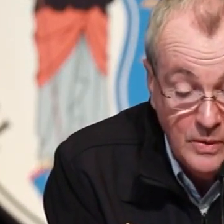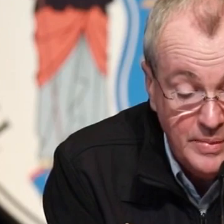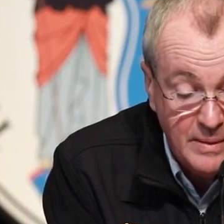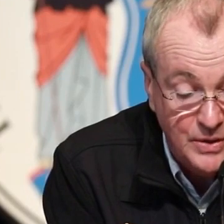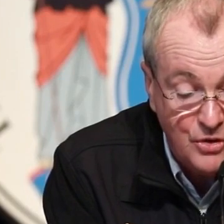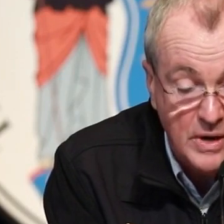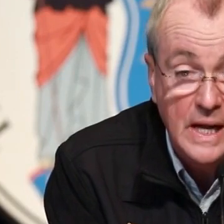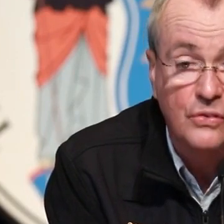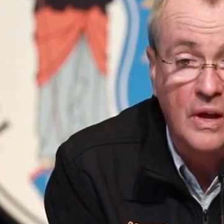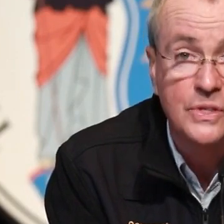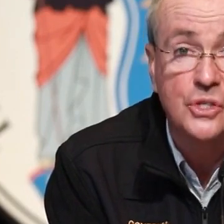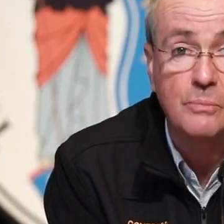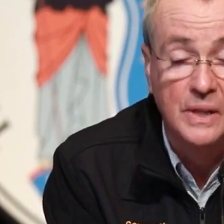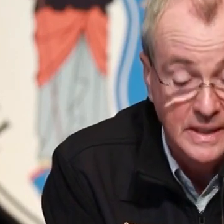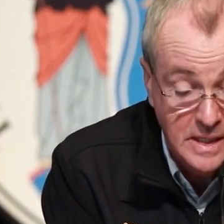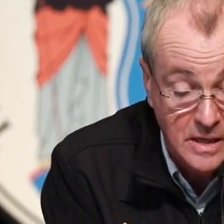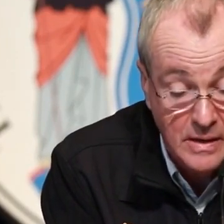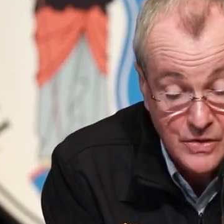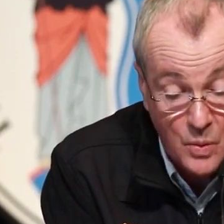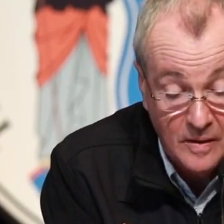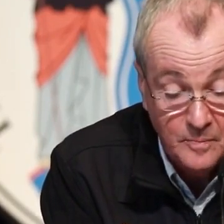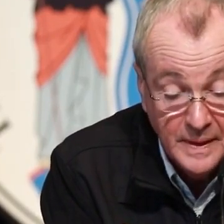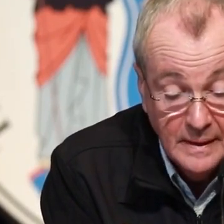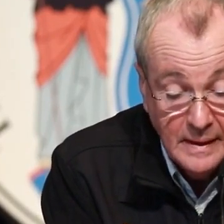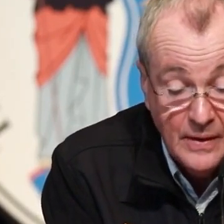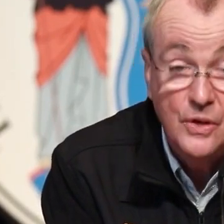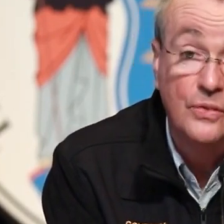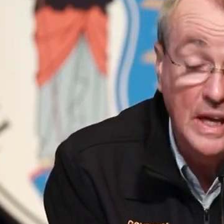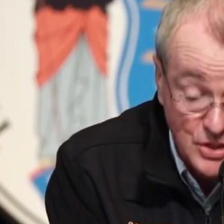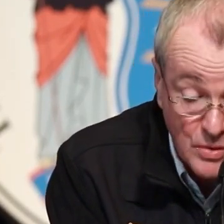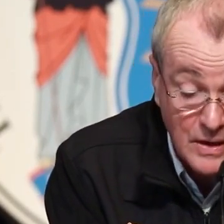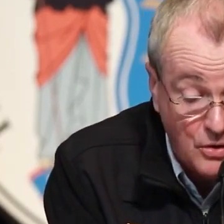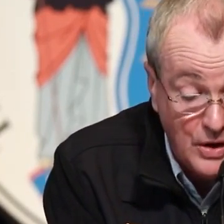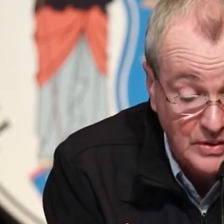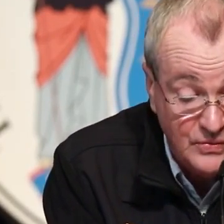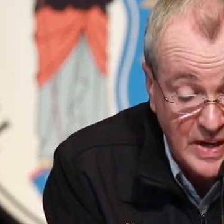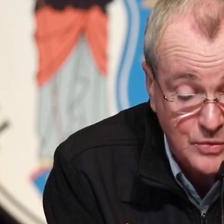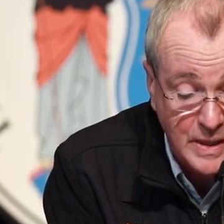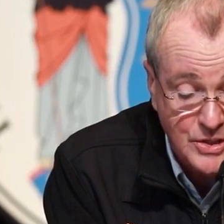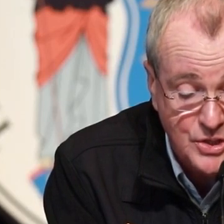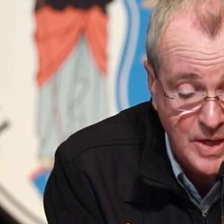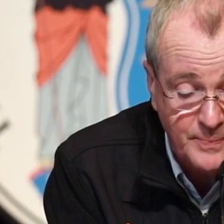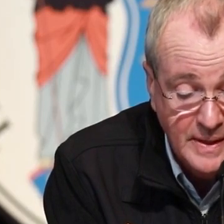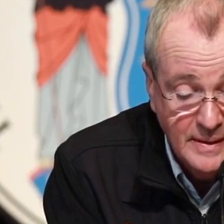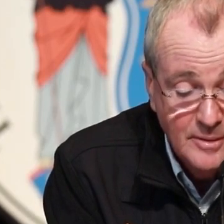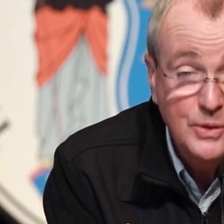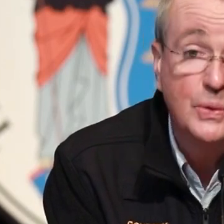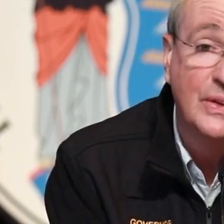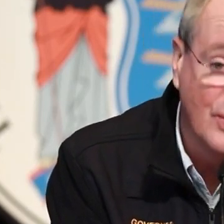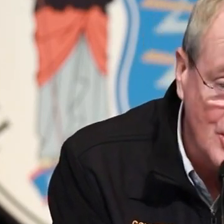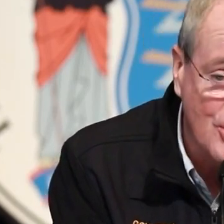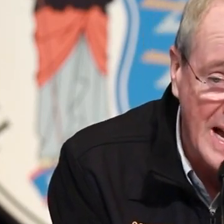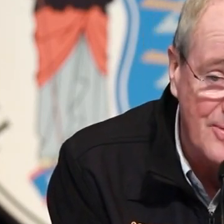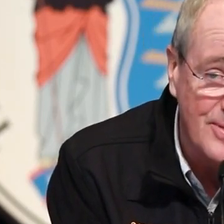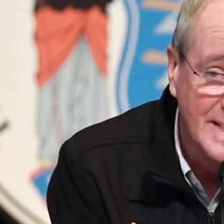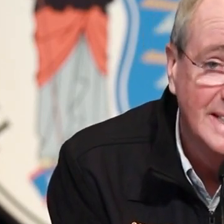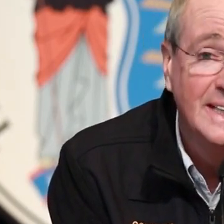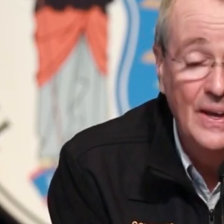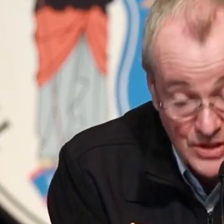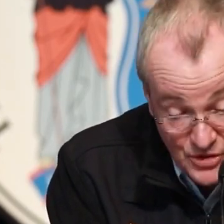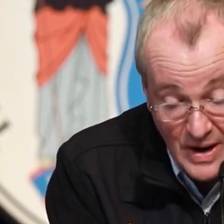see, we've been able to create some stability here as well. And there is a direct cause and effect relationship between the first